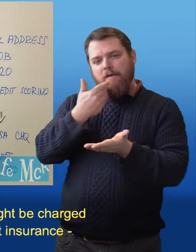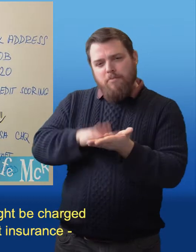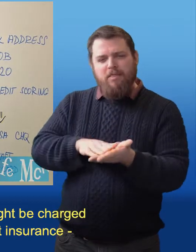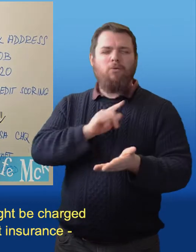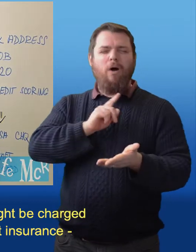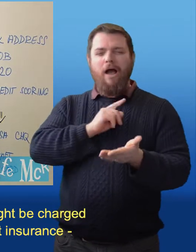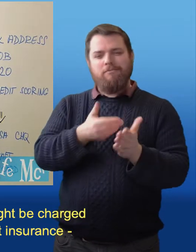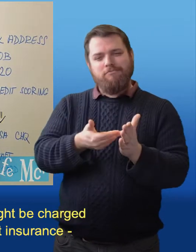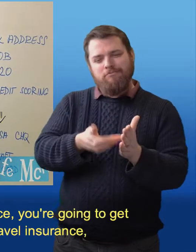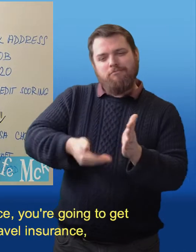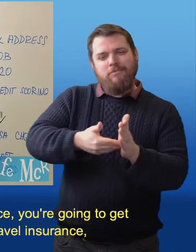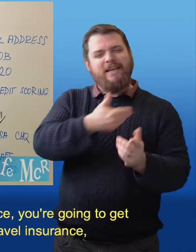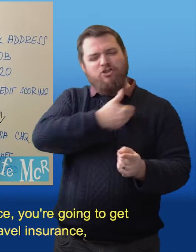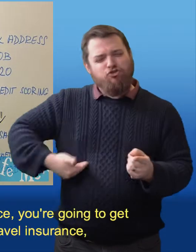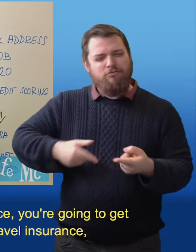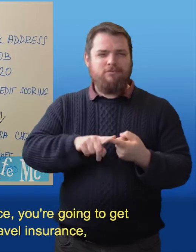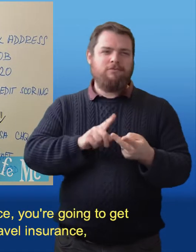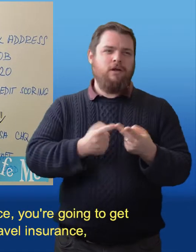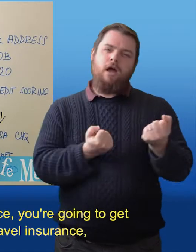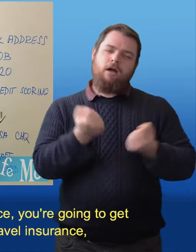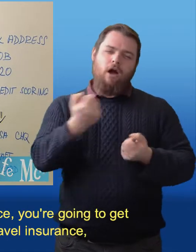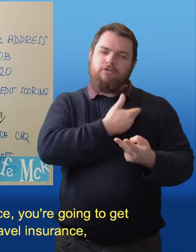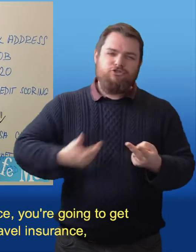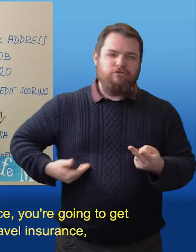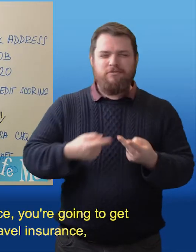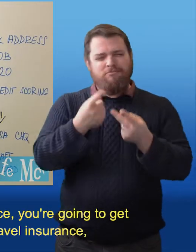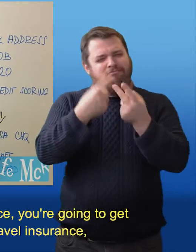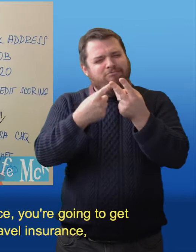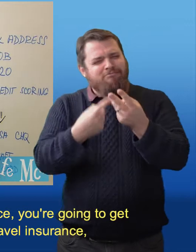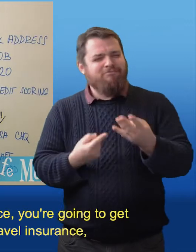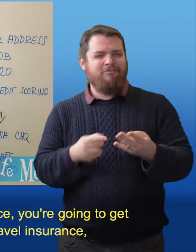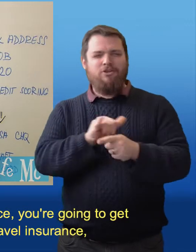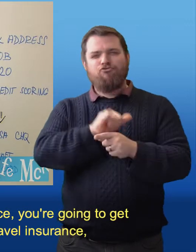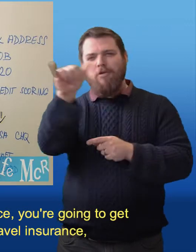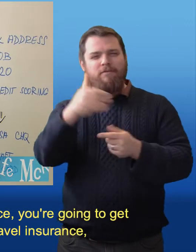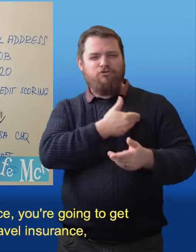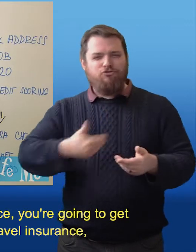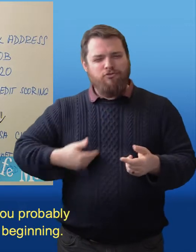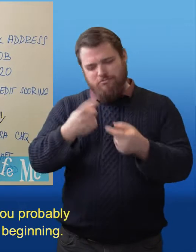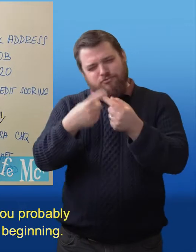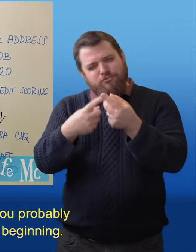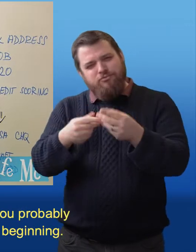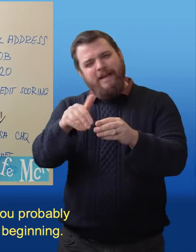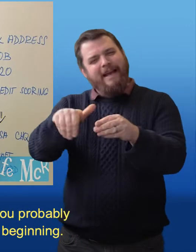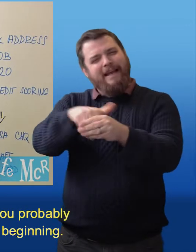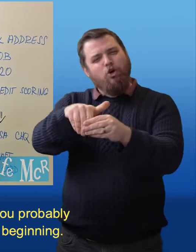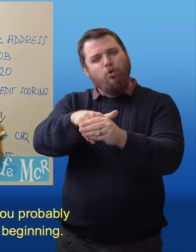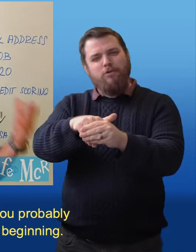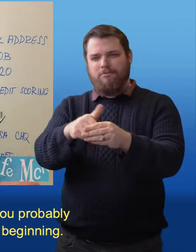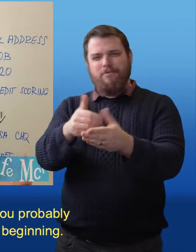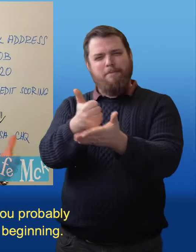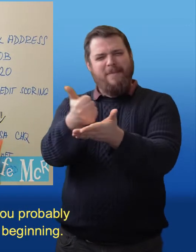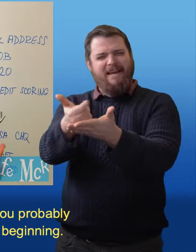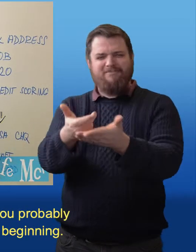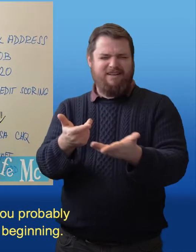you're gonna get insurance, you're gonna get car insurance, you're gonna get your gadget insurance, travel insurance, and all the things that you